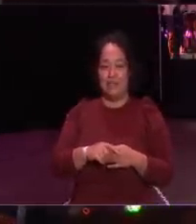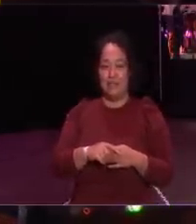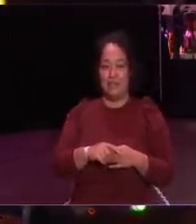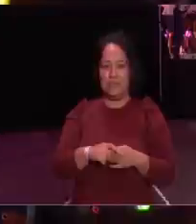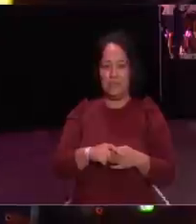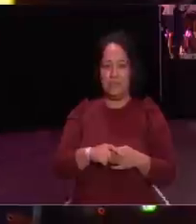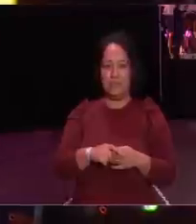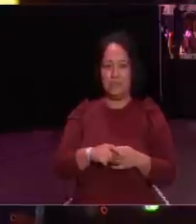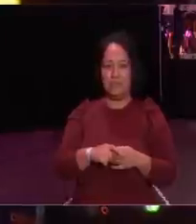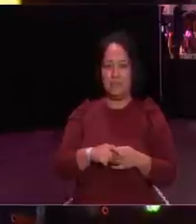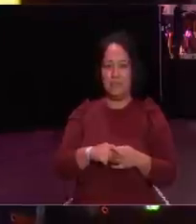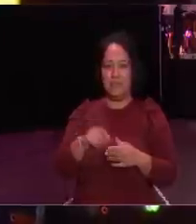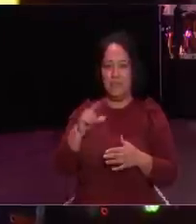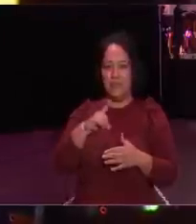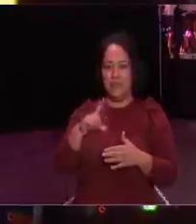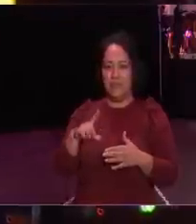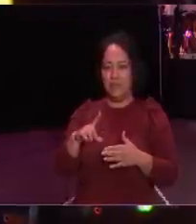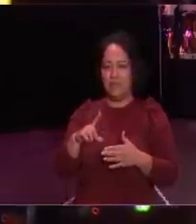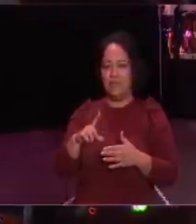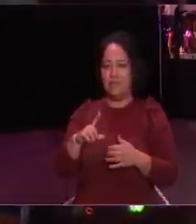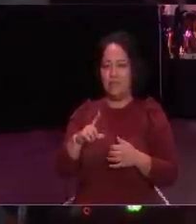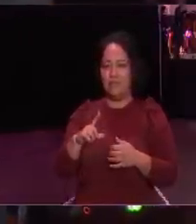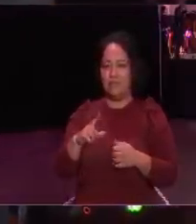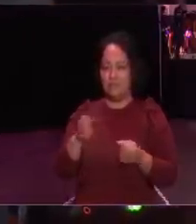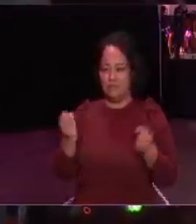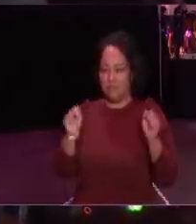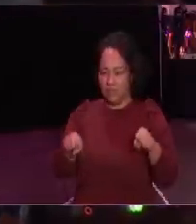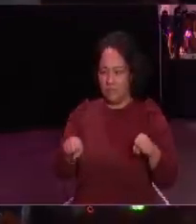Señor, si es posible. Lord, if it's possible.